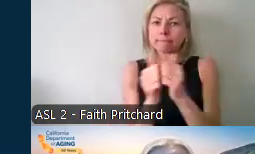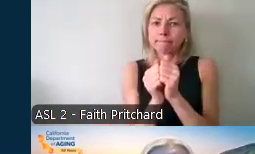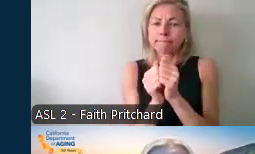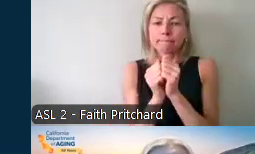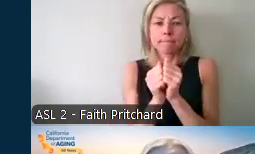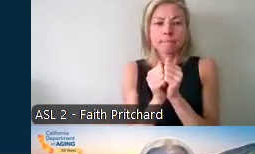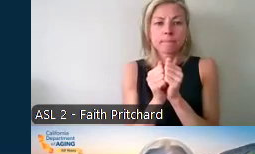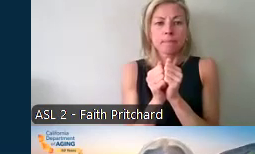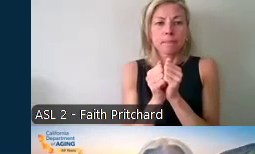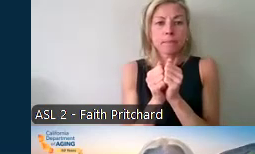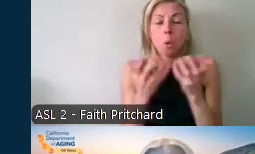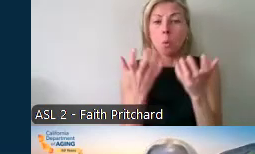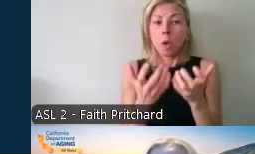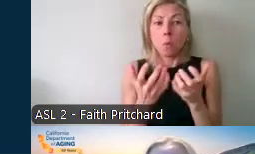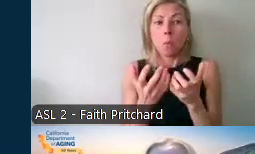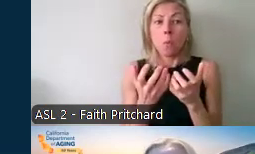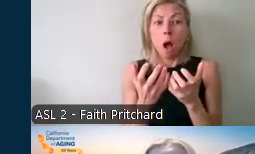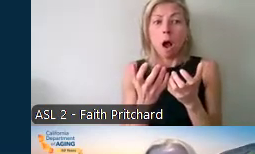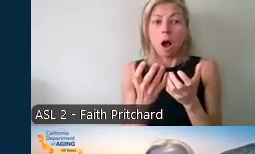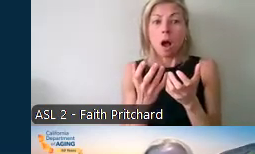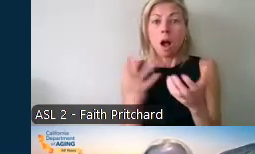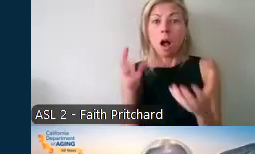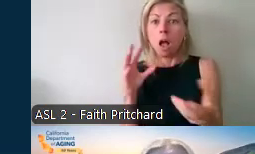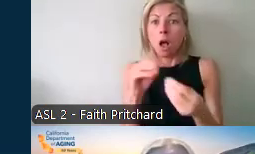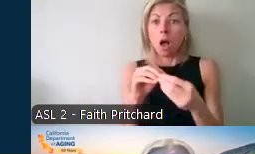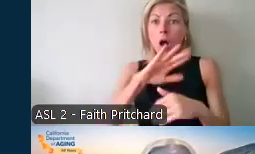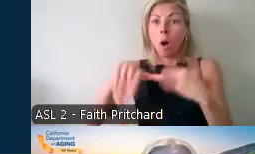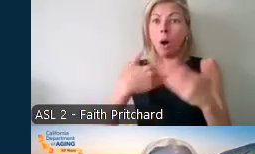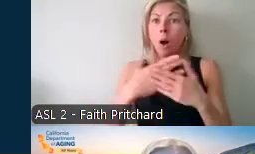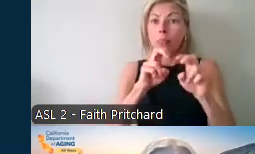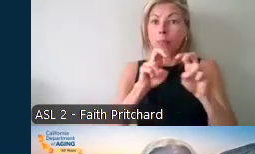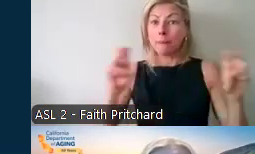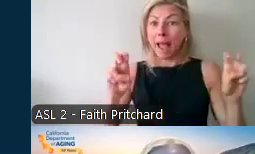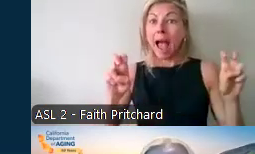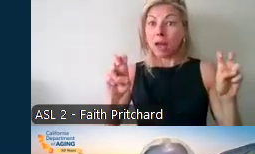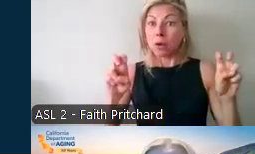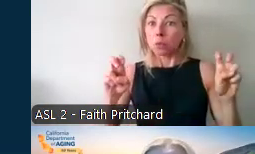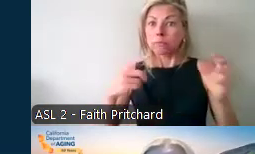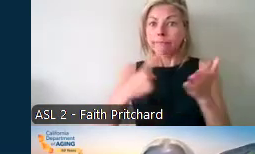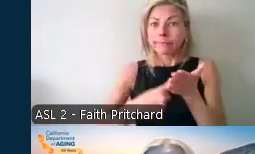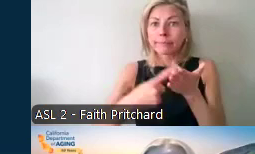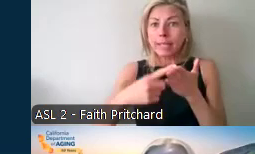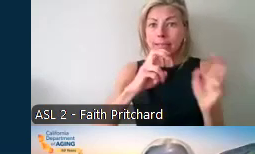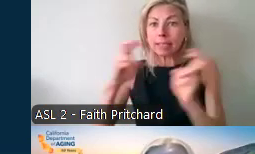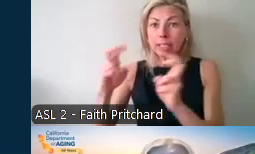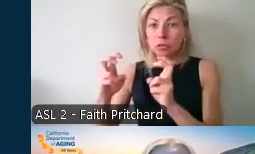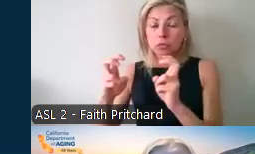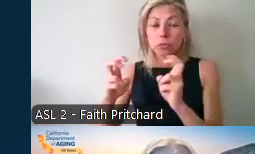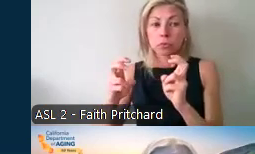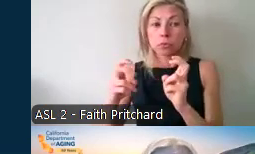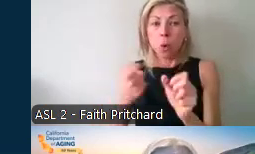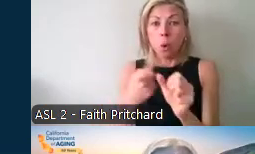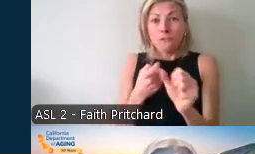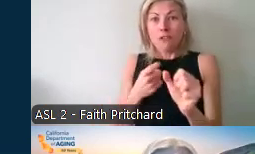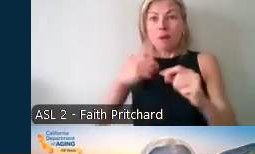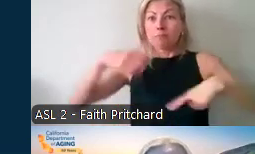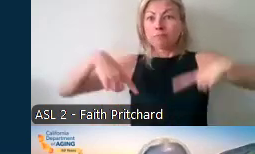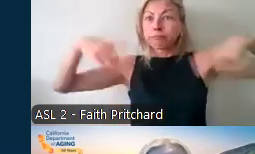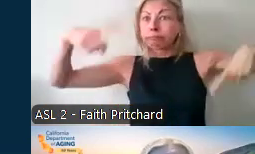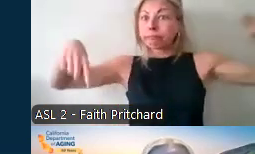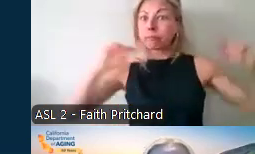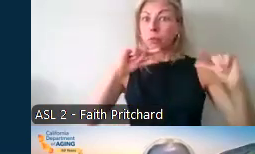to comprise those panels that are discussing these issues to be from various groups,